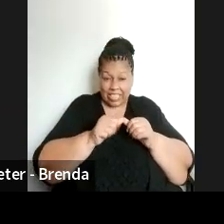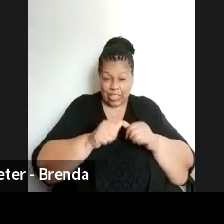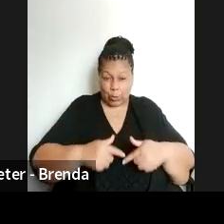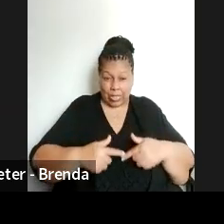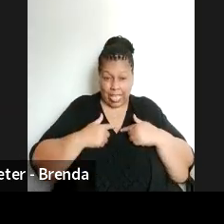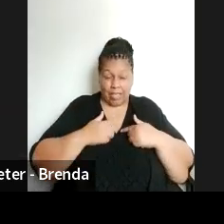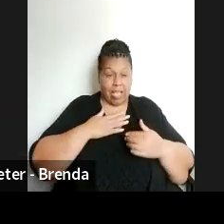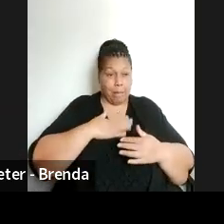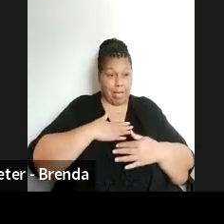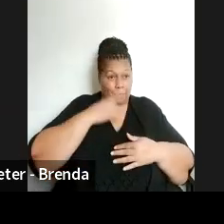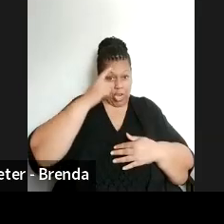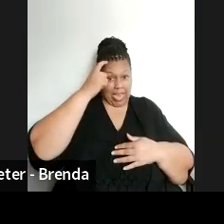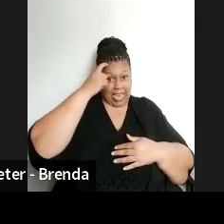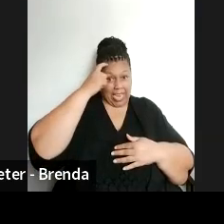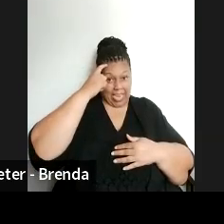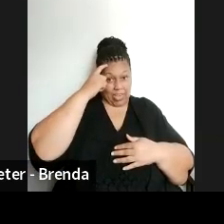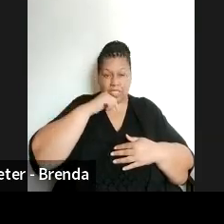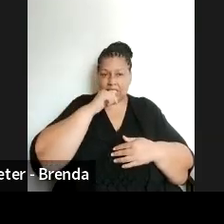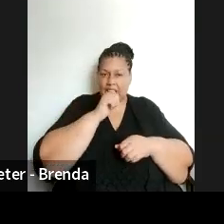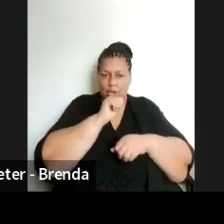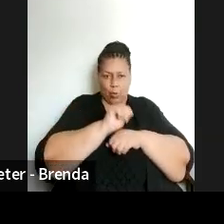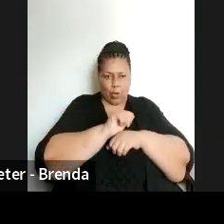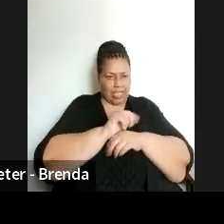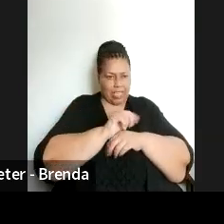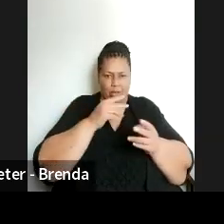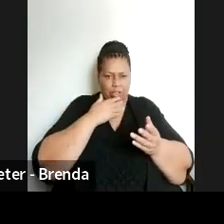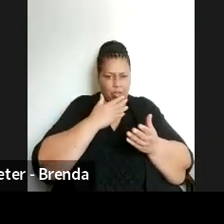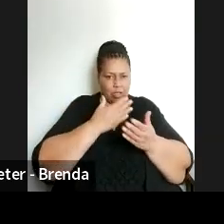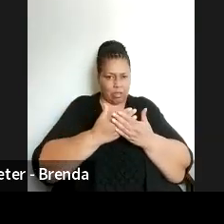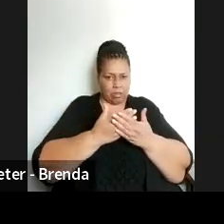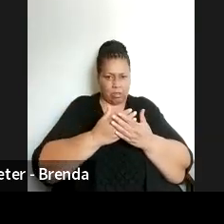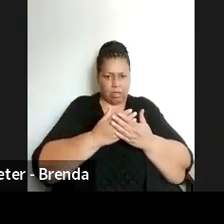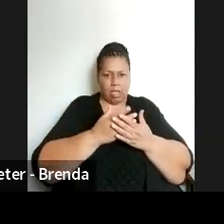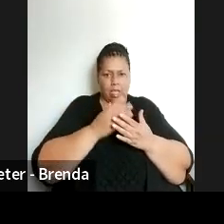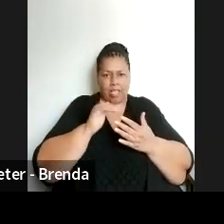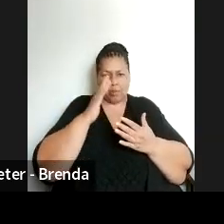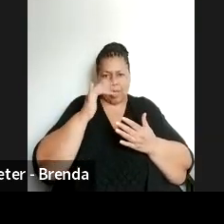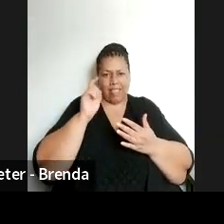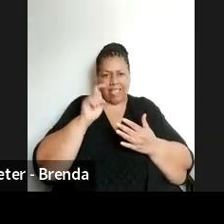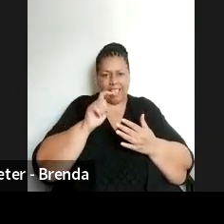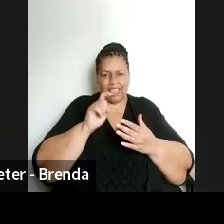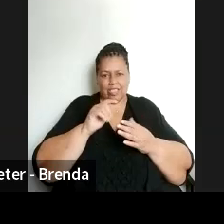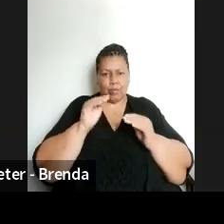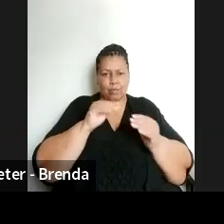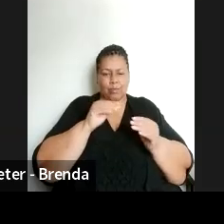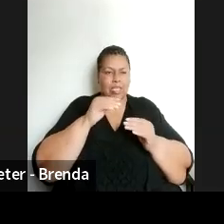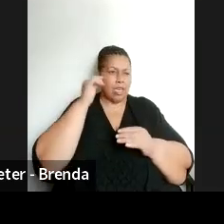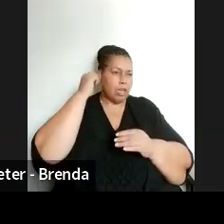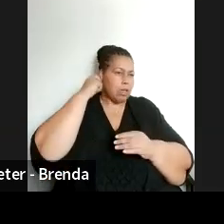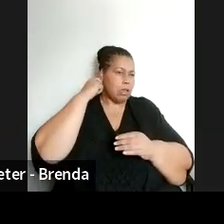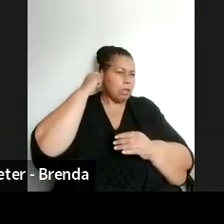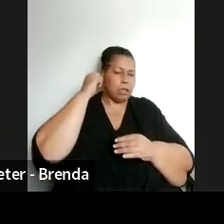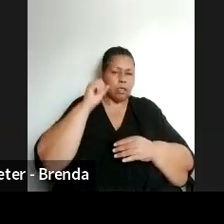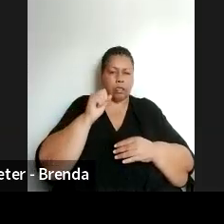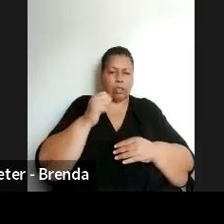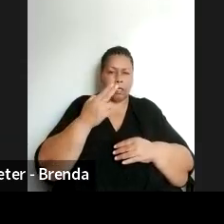brain was not working too good. And that's why they had to put this shunt in my head. And that's